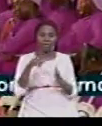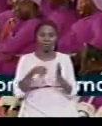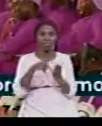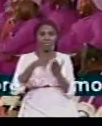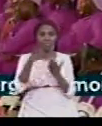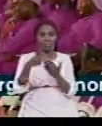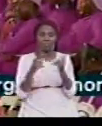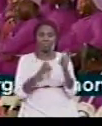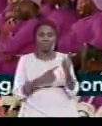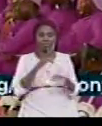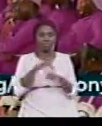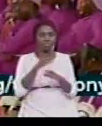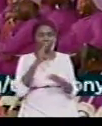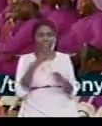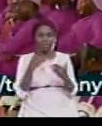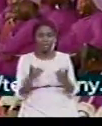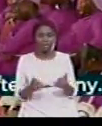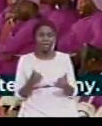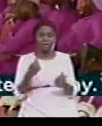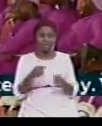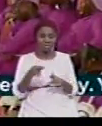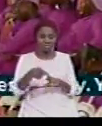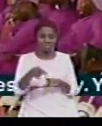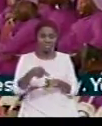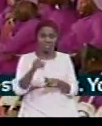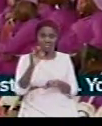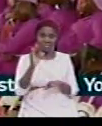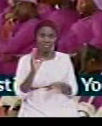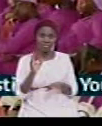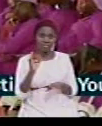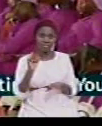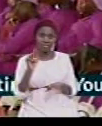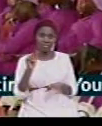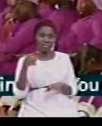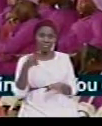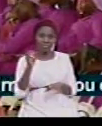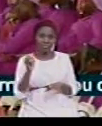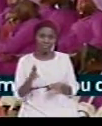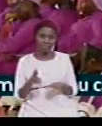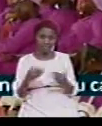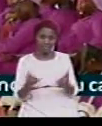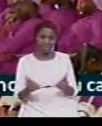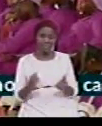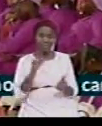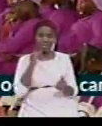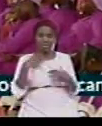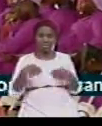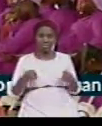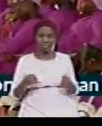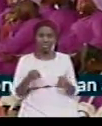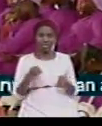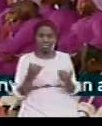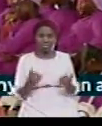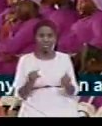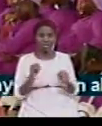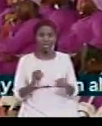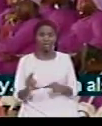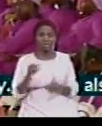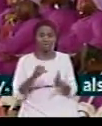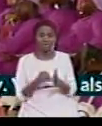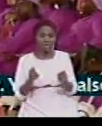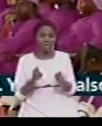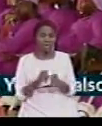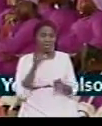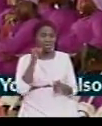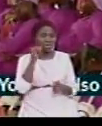Now the finger is loose. She can use it as he wants. Again, he had problem